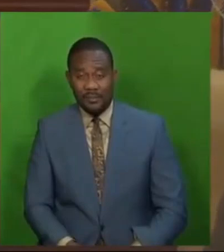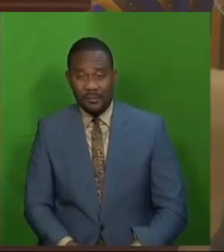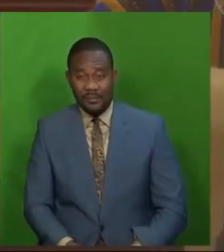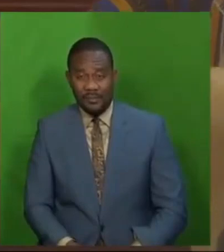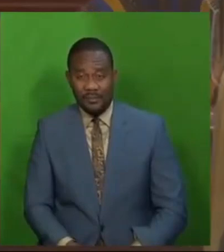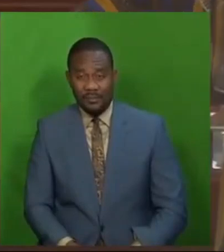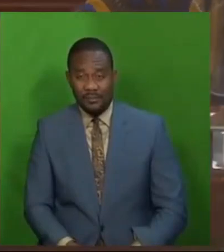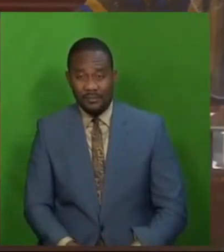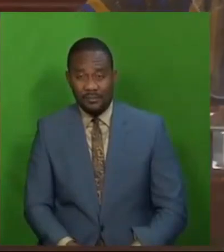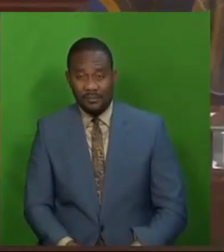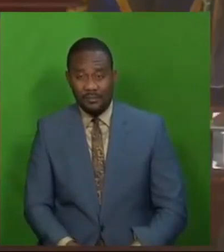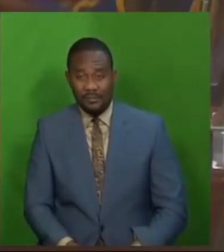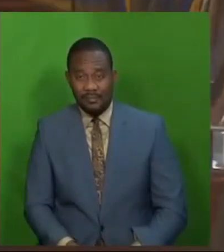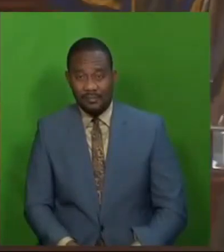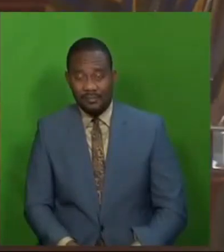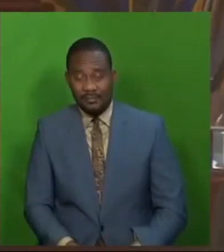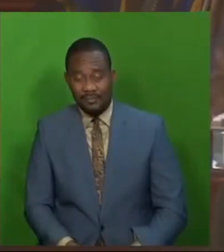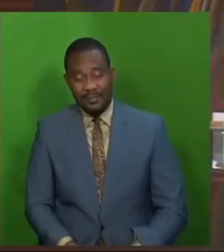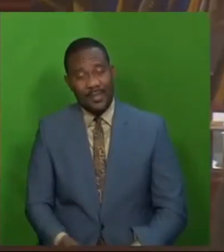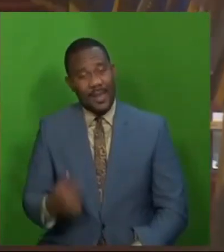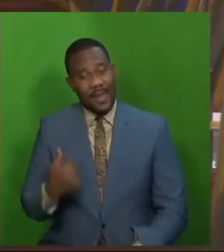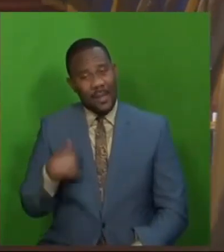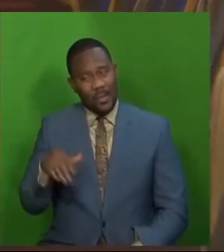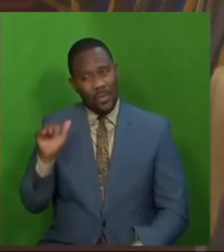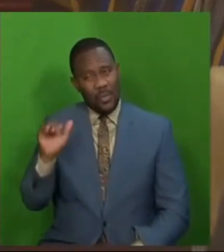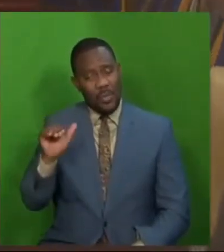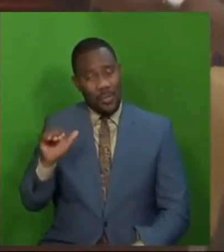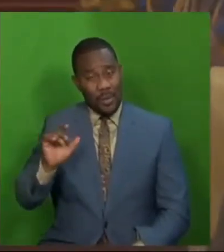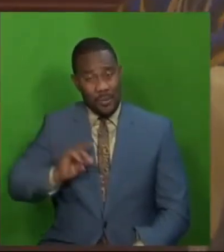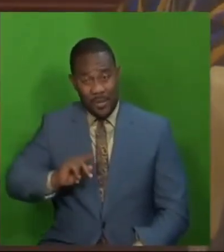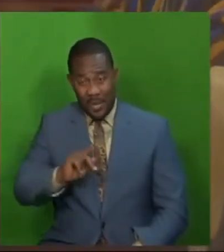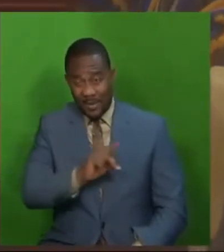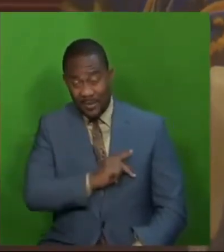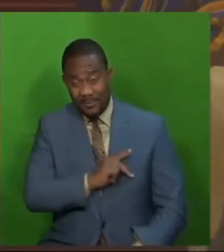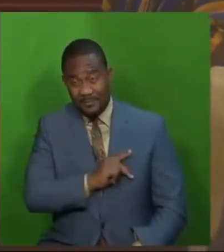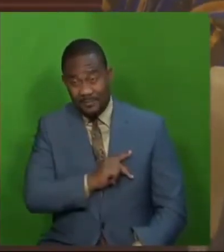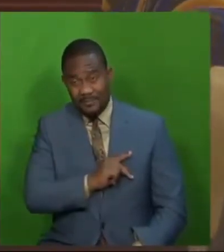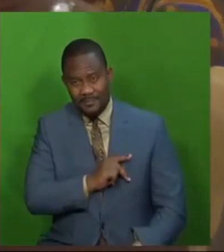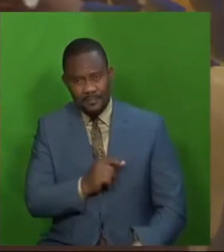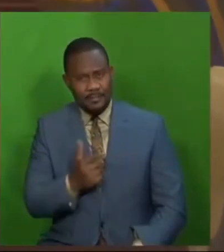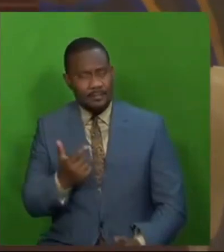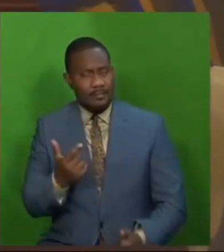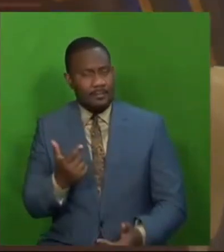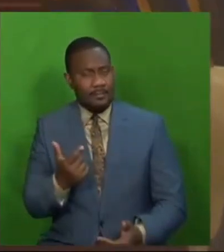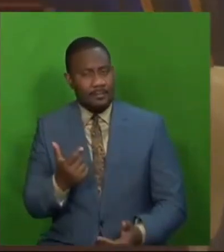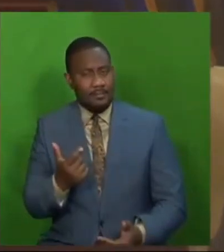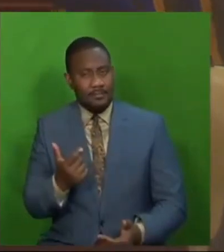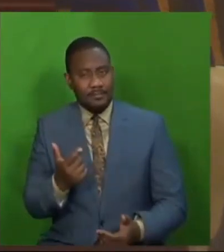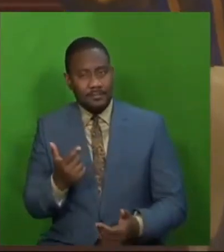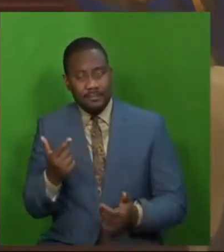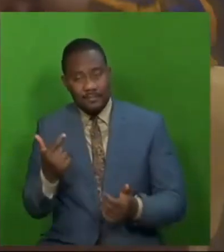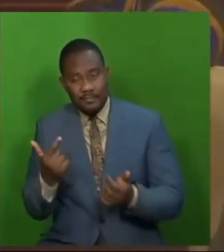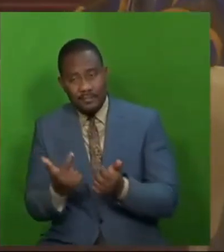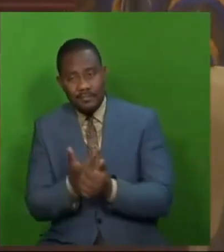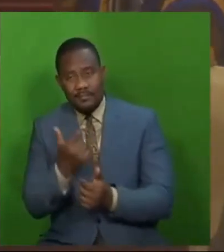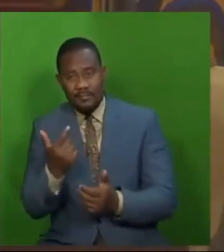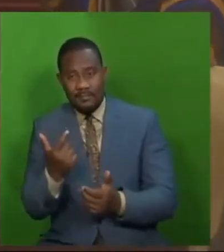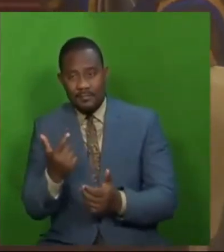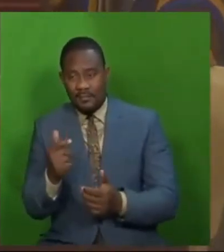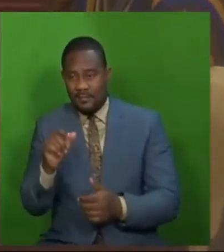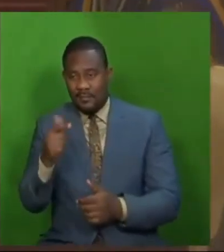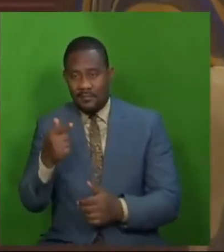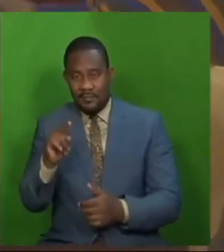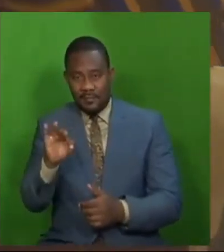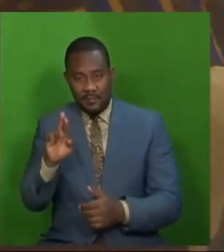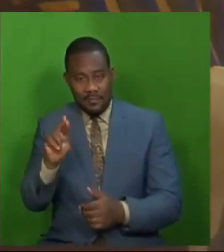I wanted to draw the attention of the House to the fact, and the Ghanaians to the fact that Ghana's Get Fund has been